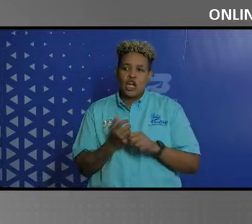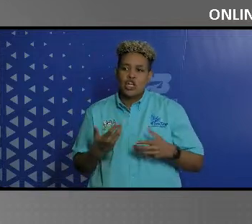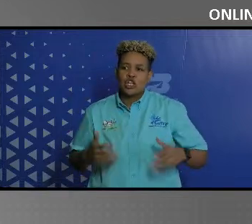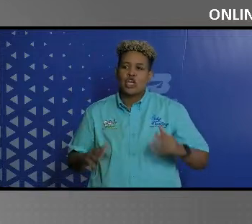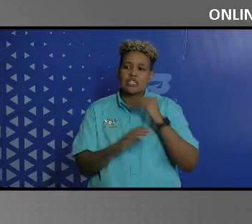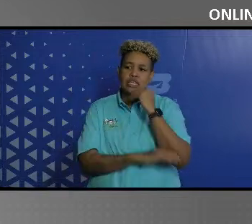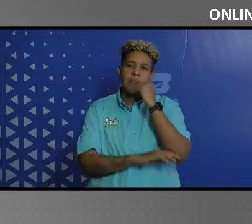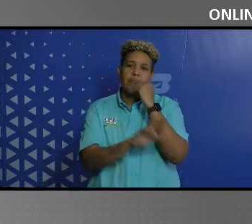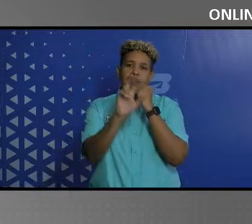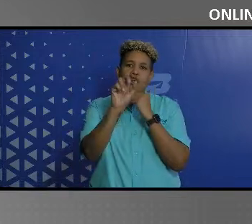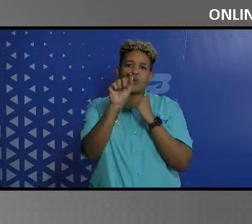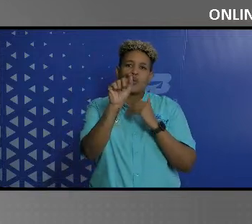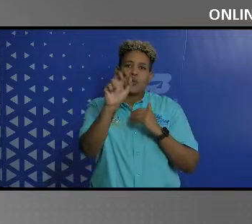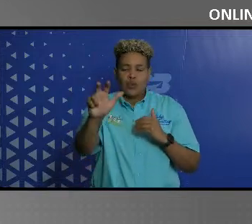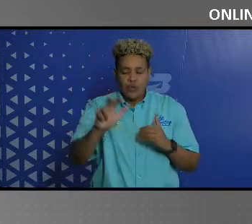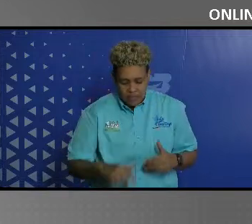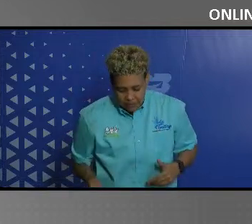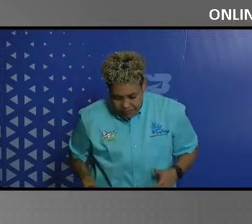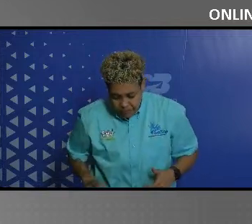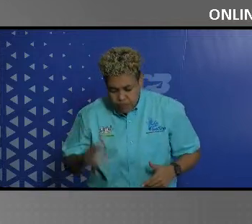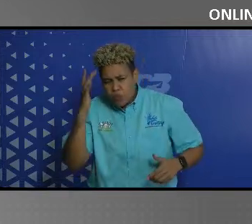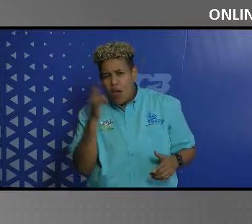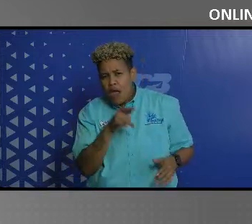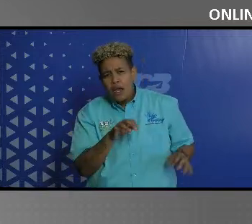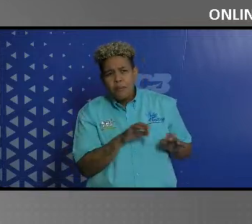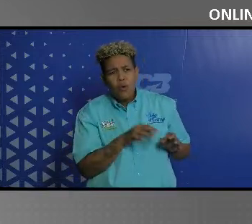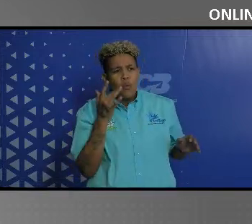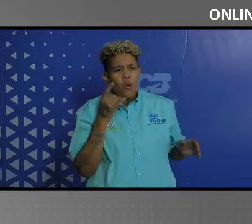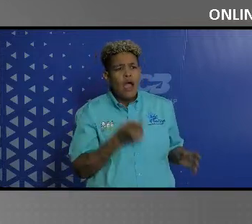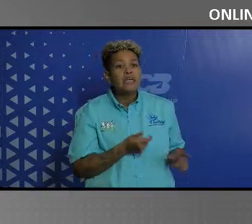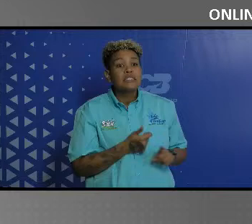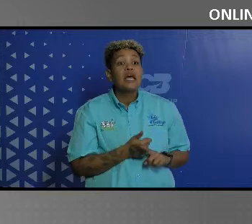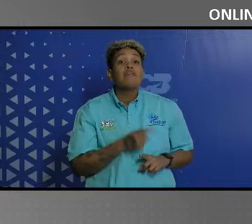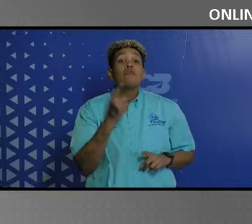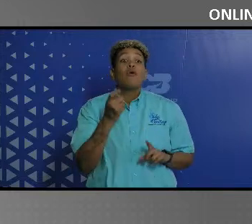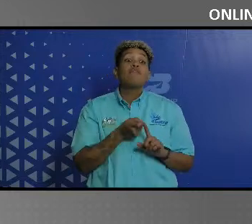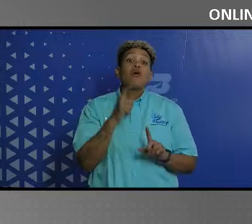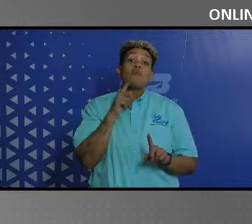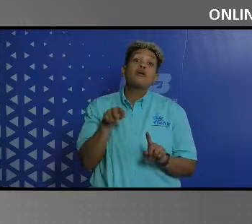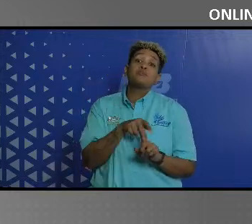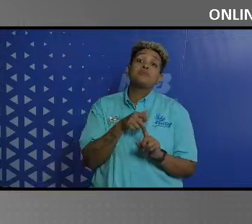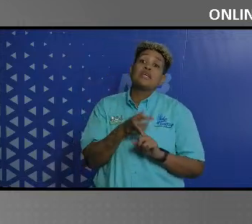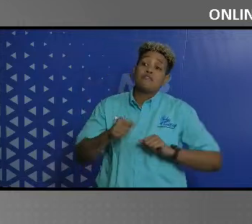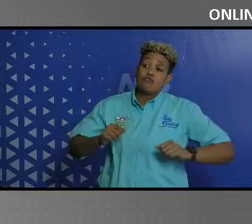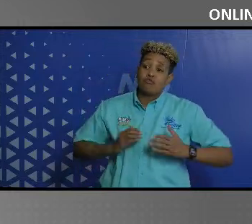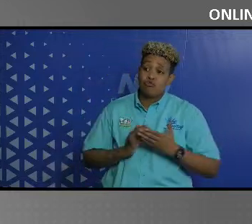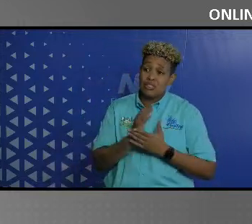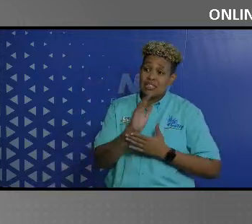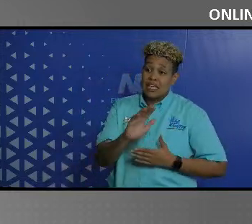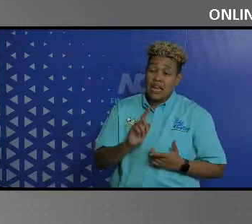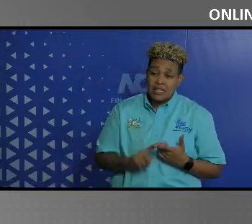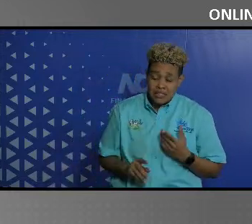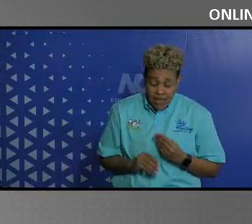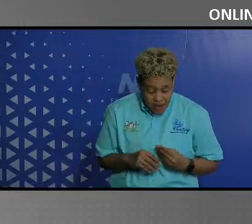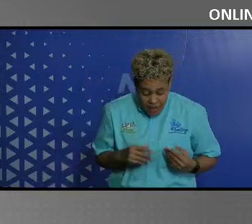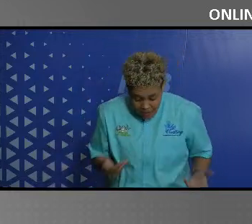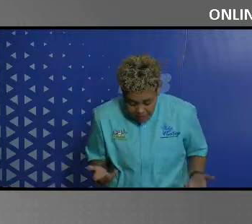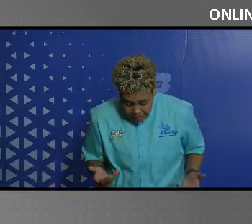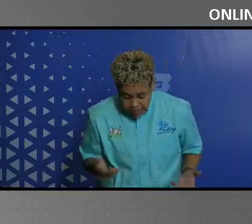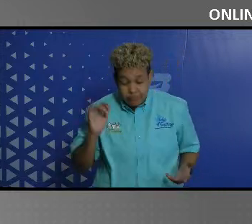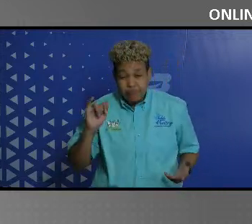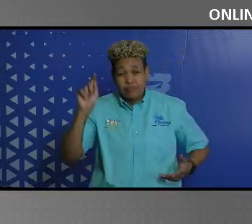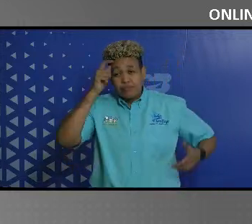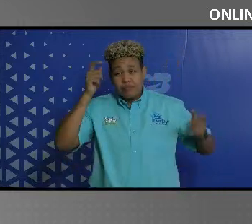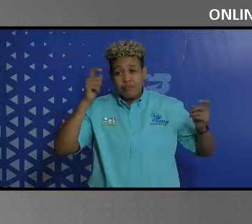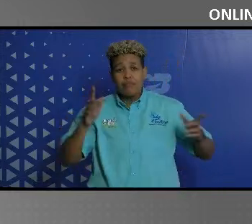September 30th, 2023. Why is that important? One, from perspective of resilience and that of